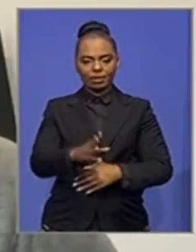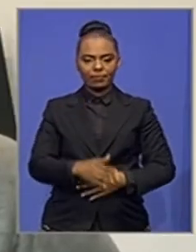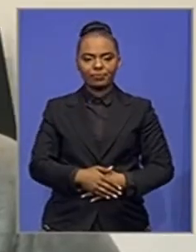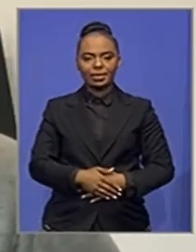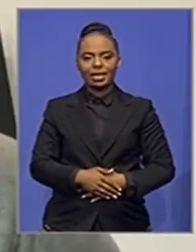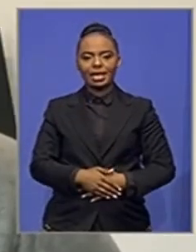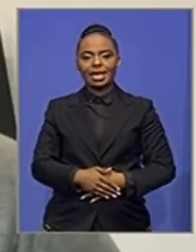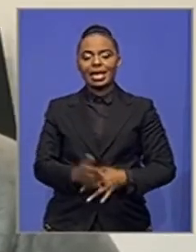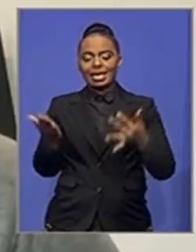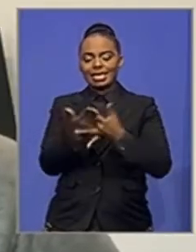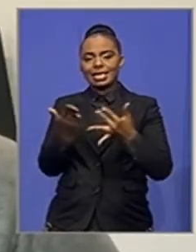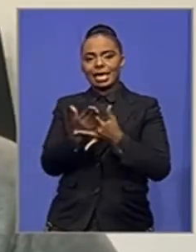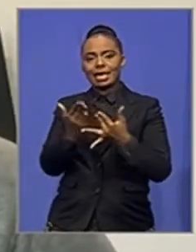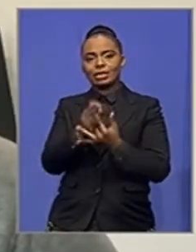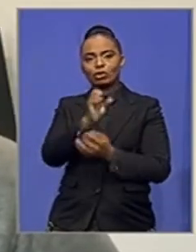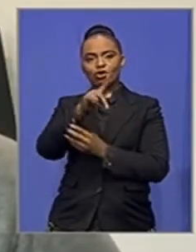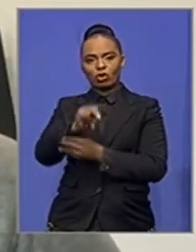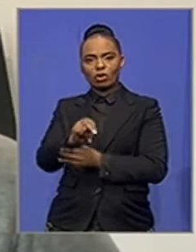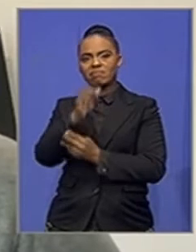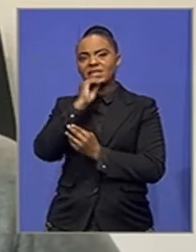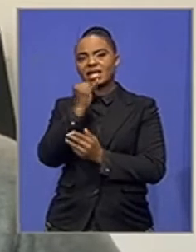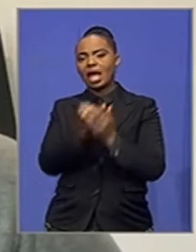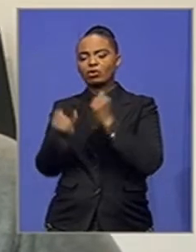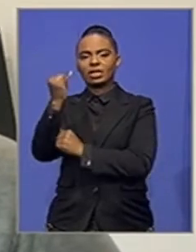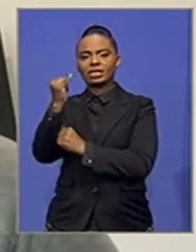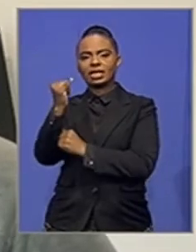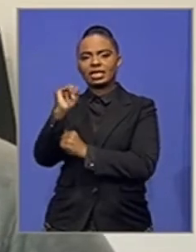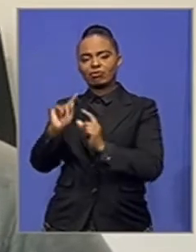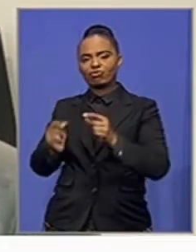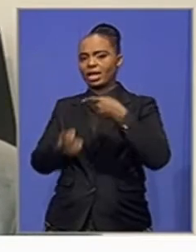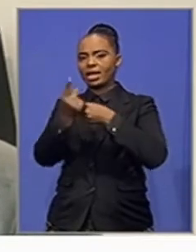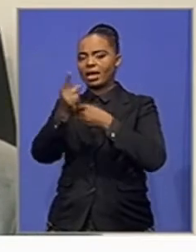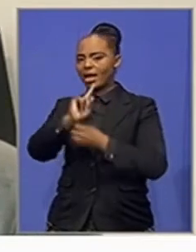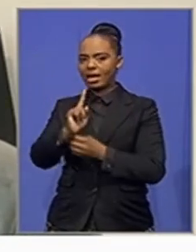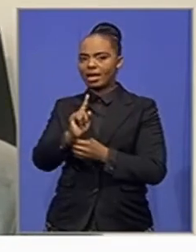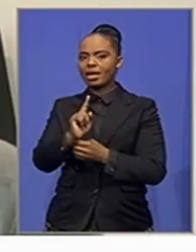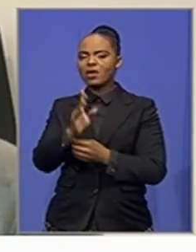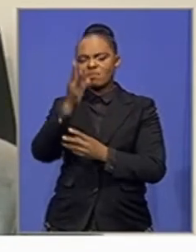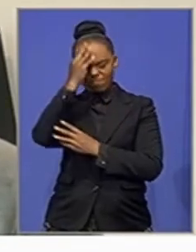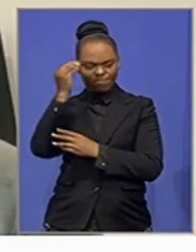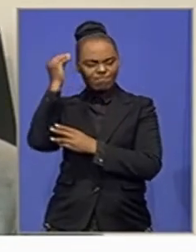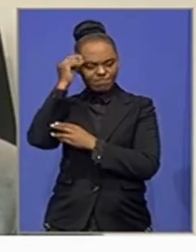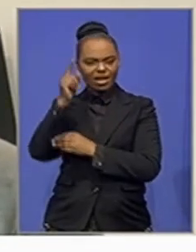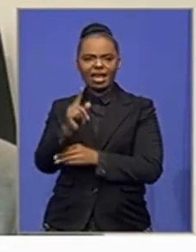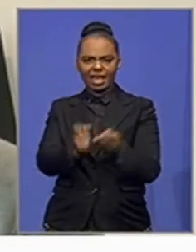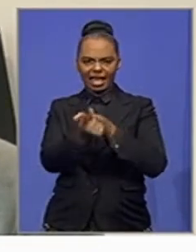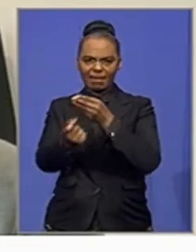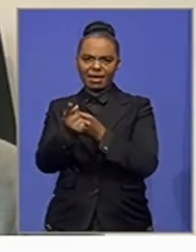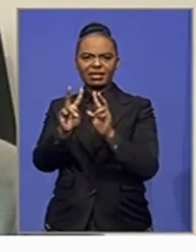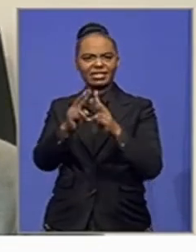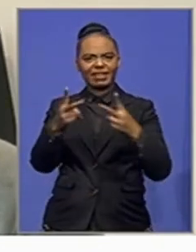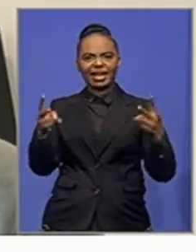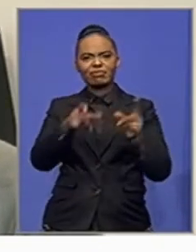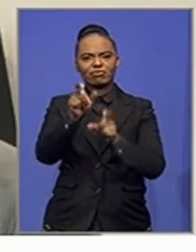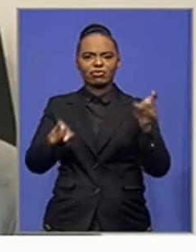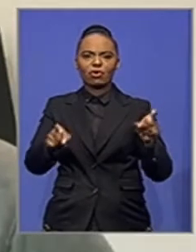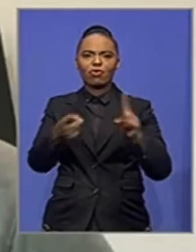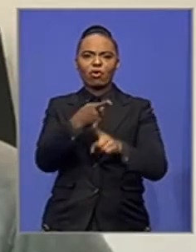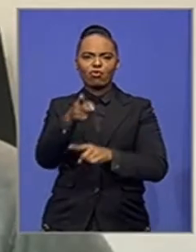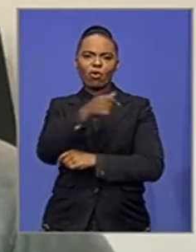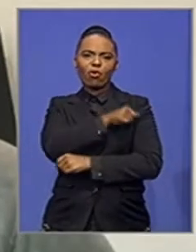not an isolated incident. We've noted the attempts from different leaders from the hospital and within government